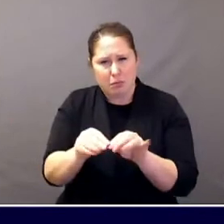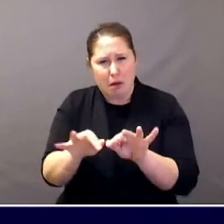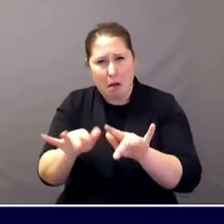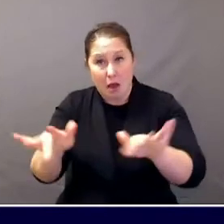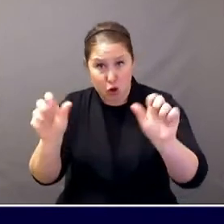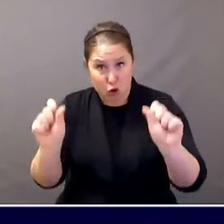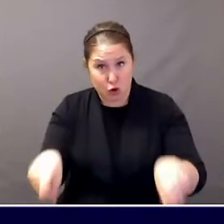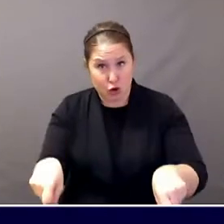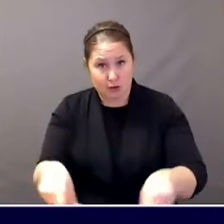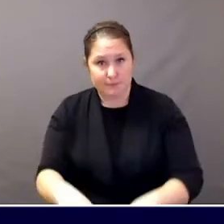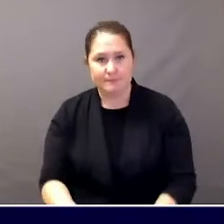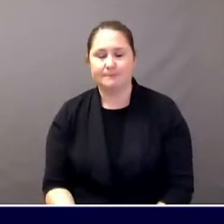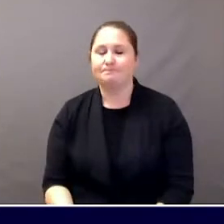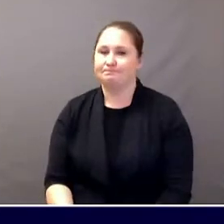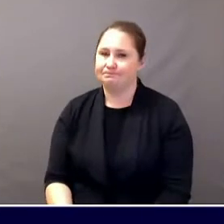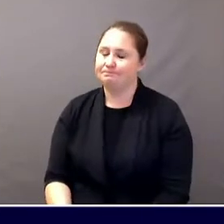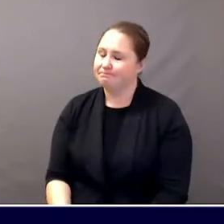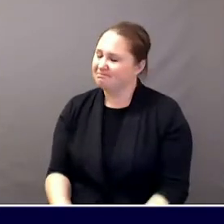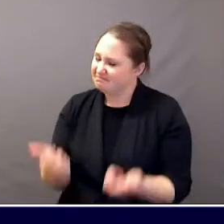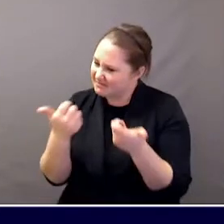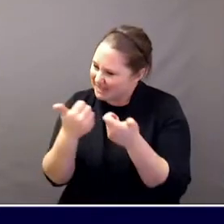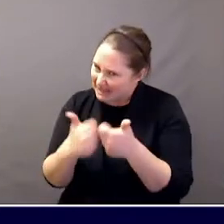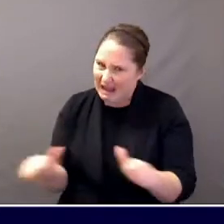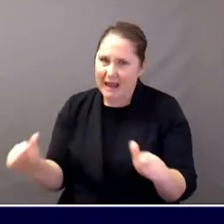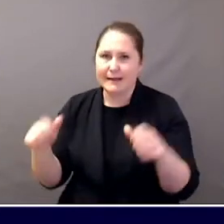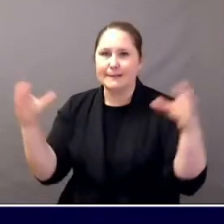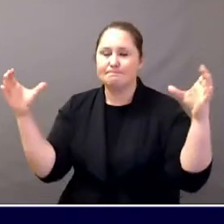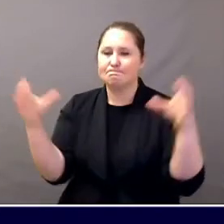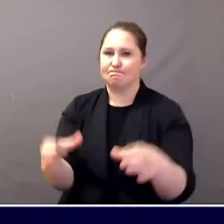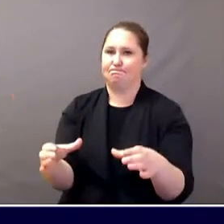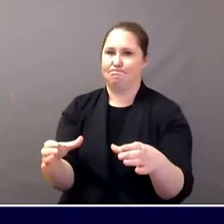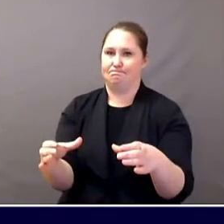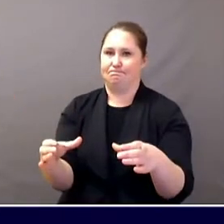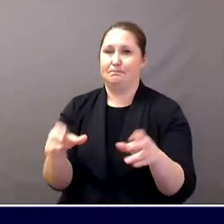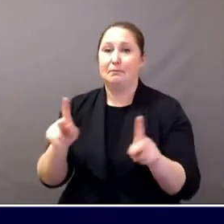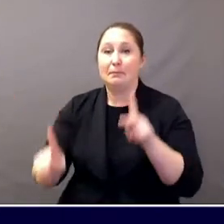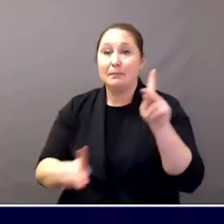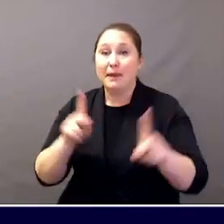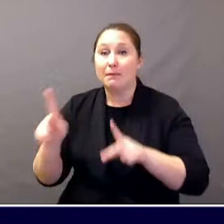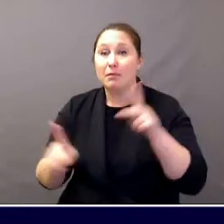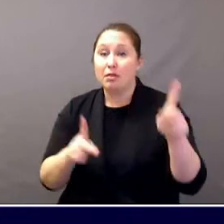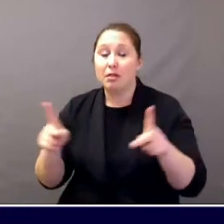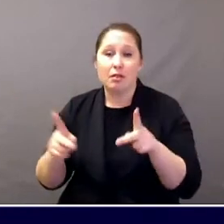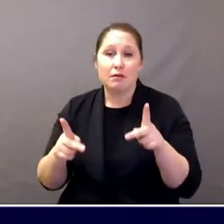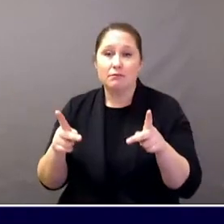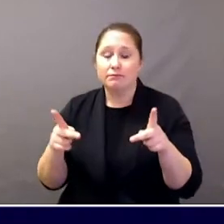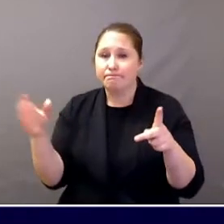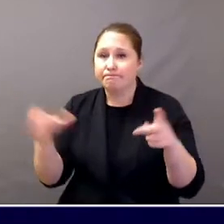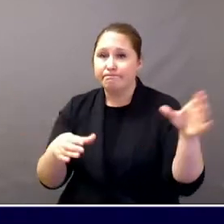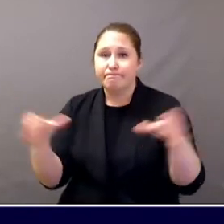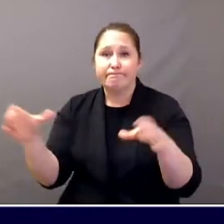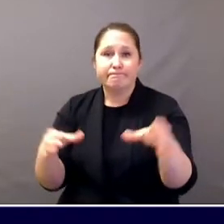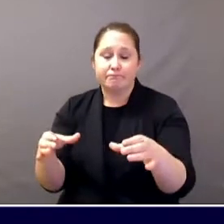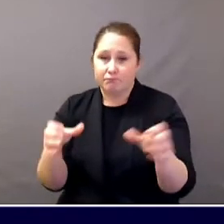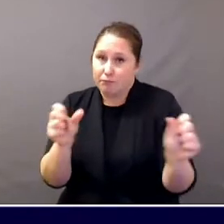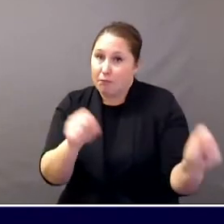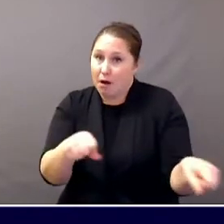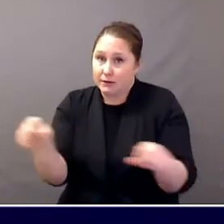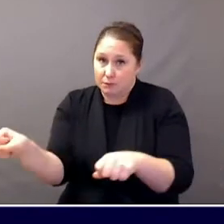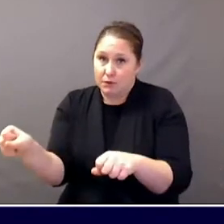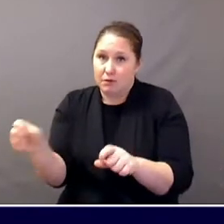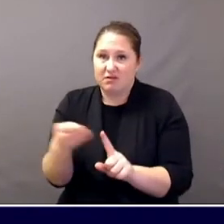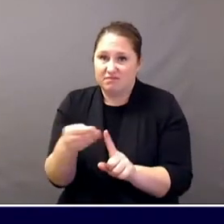virus. Any congregation of people, any grouping of people, gathering of people can serve as potentially a super spreader